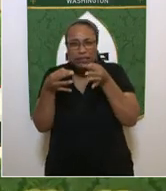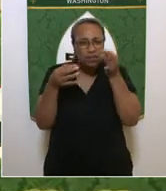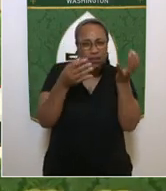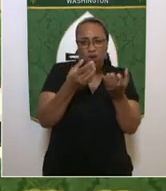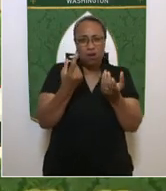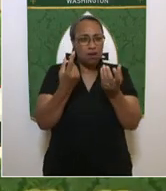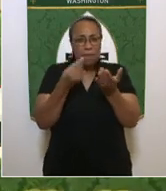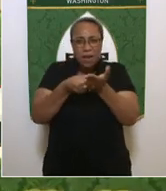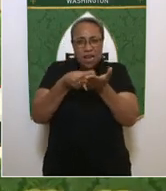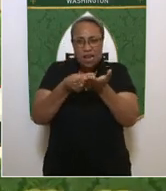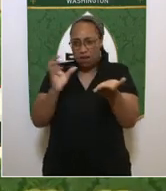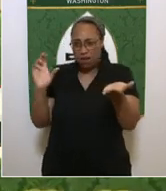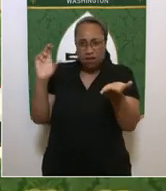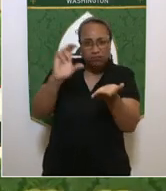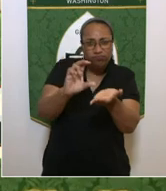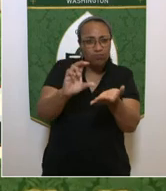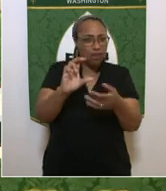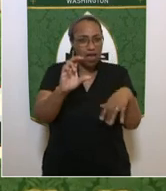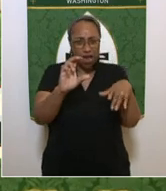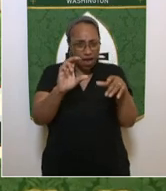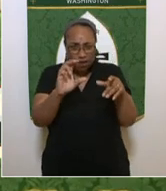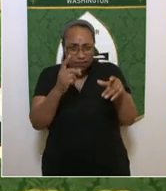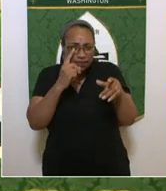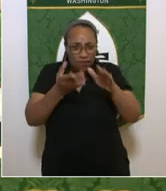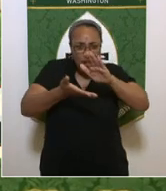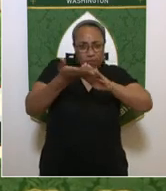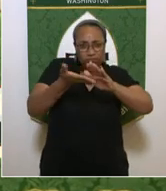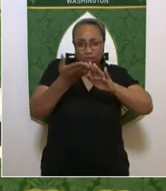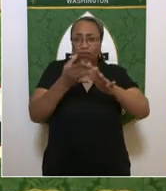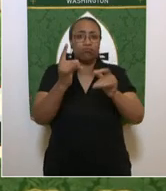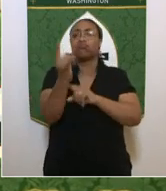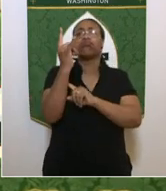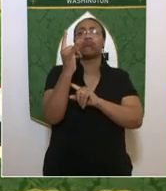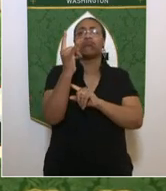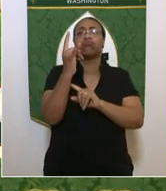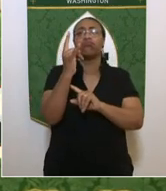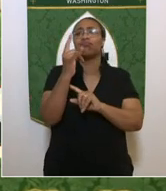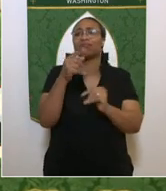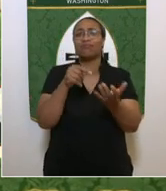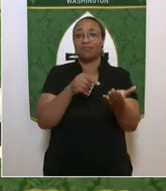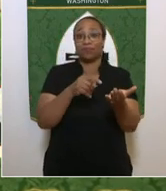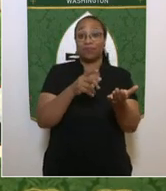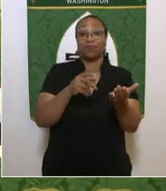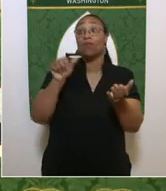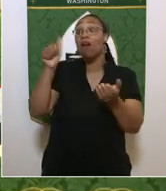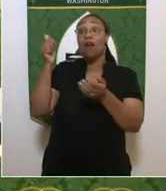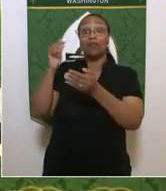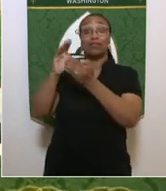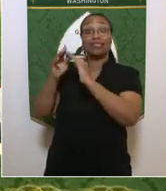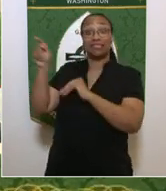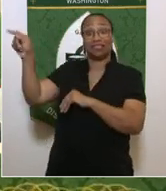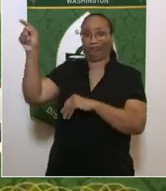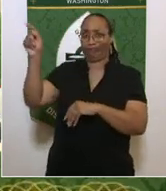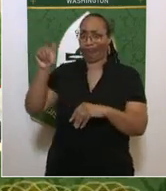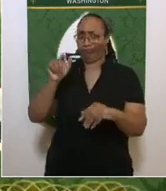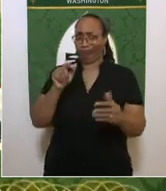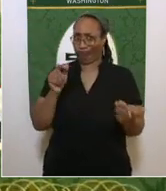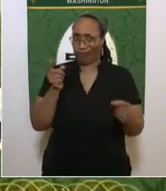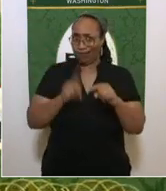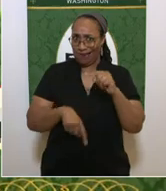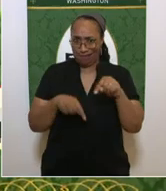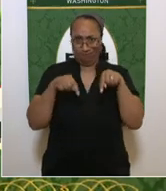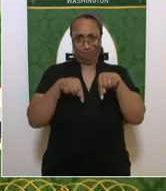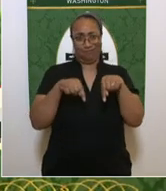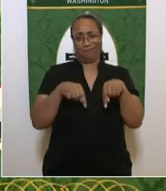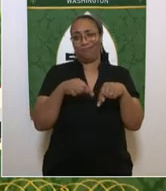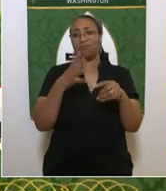cycle. You cannot do that anywhere else in America. So I'm going to give you an example. When I was